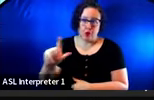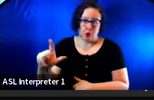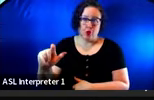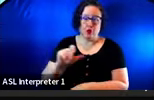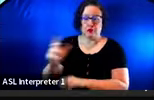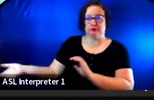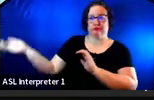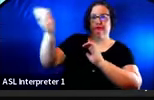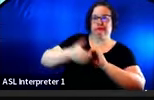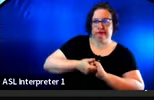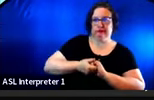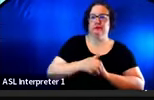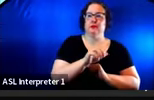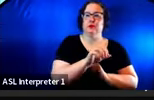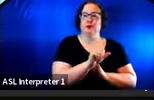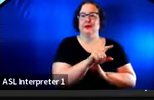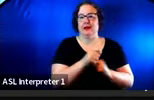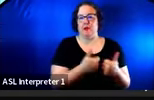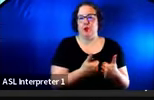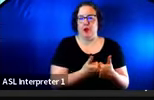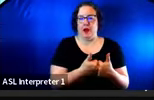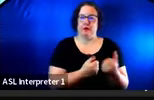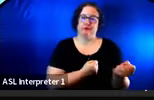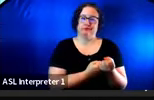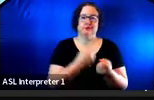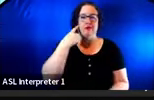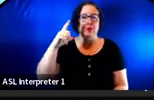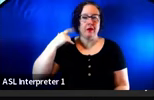bring that kind of support to the state of California.